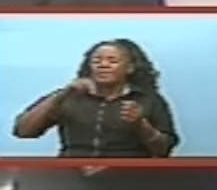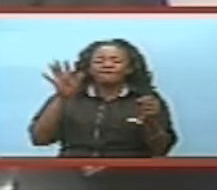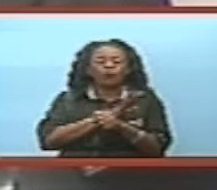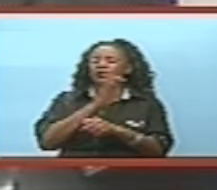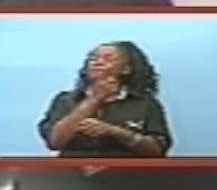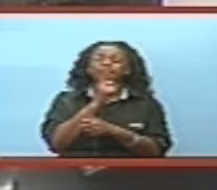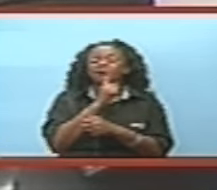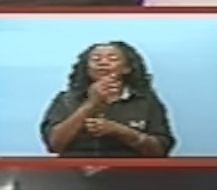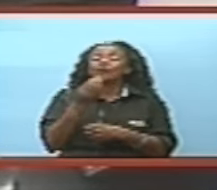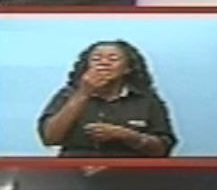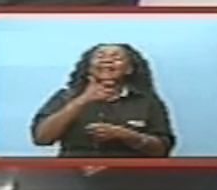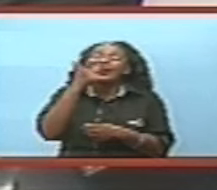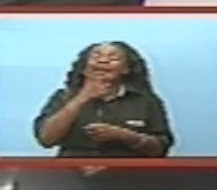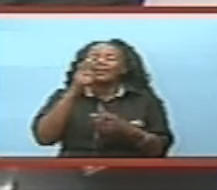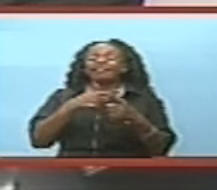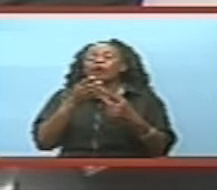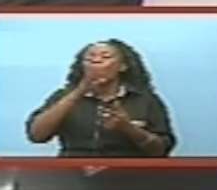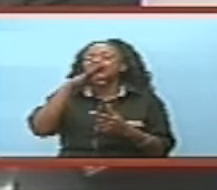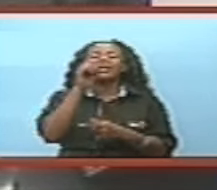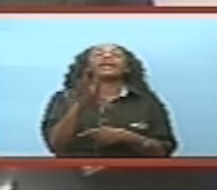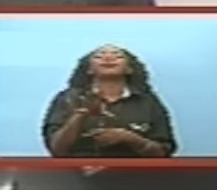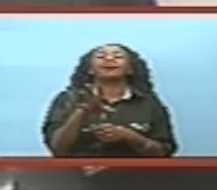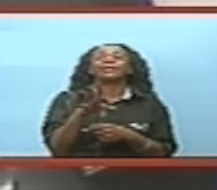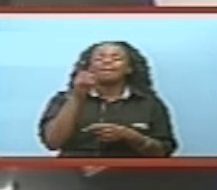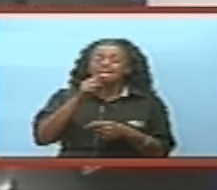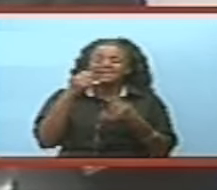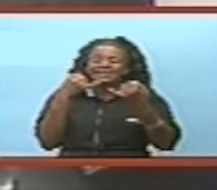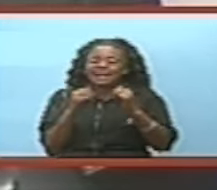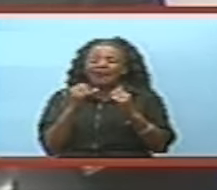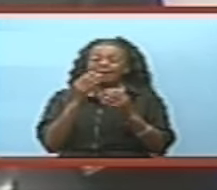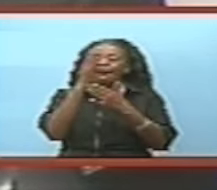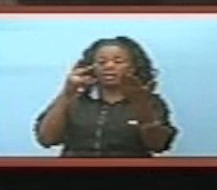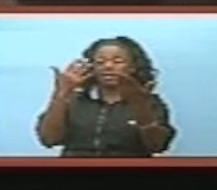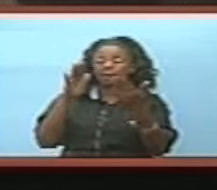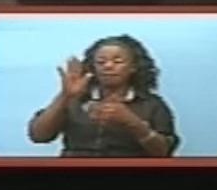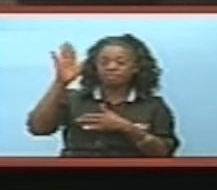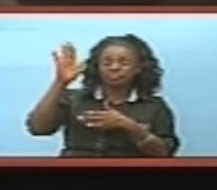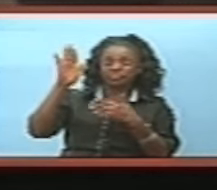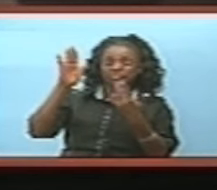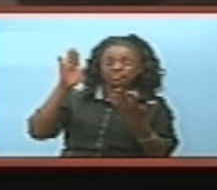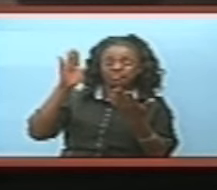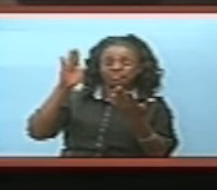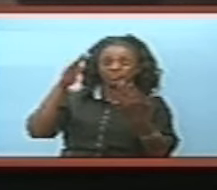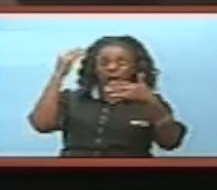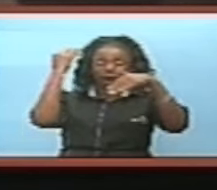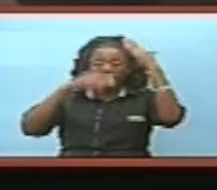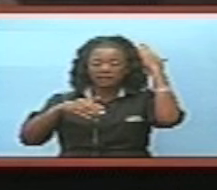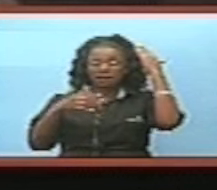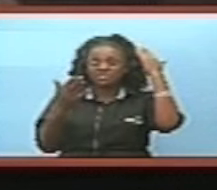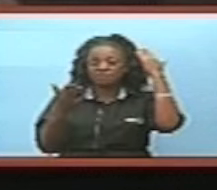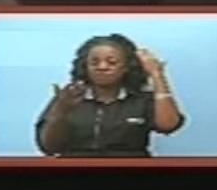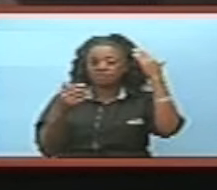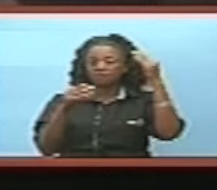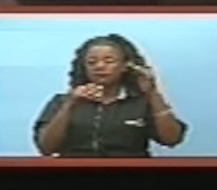space for water. You need to give a third water, a third food, and then a third breathing space. Like him or hate him,